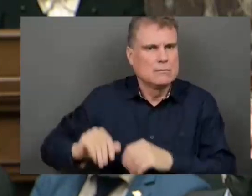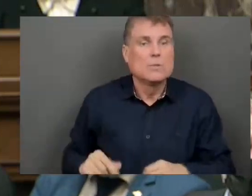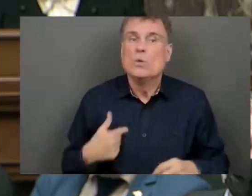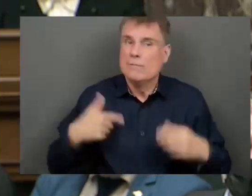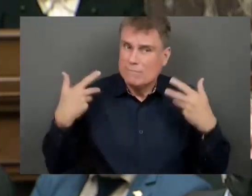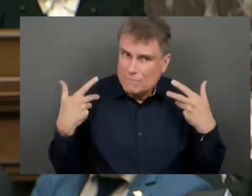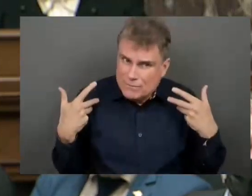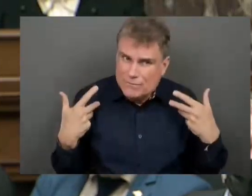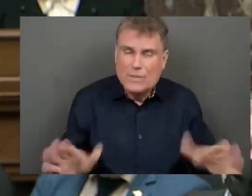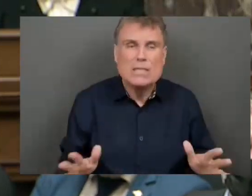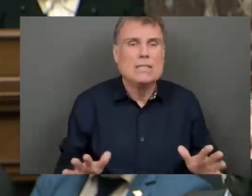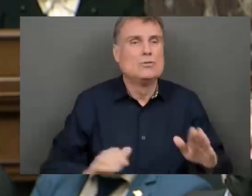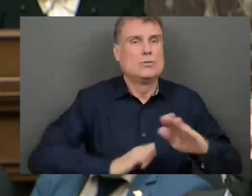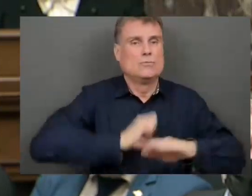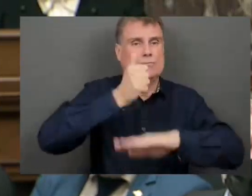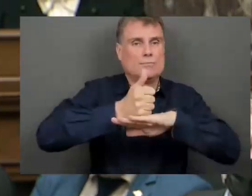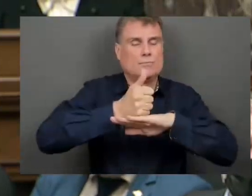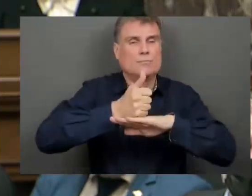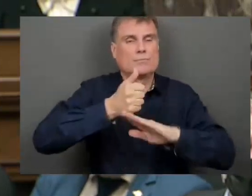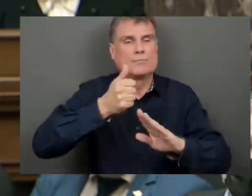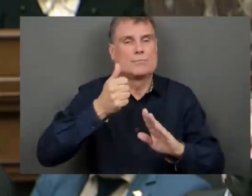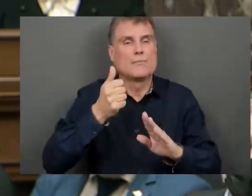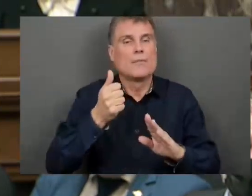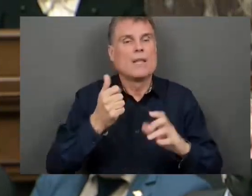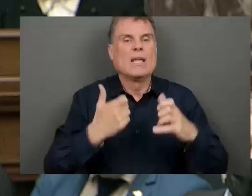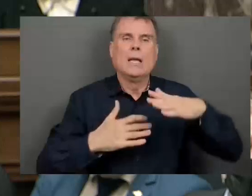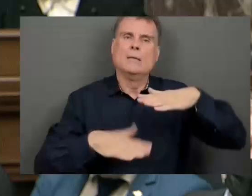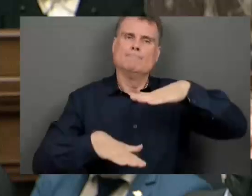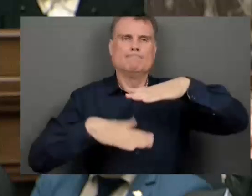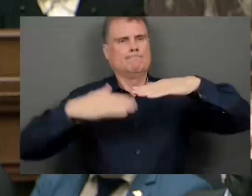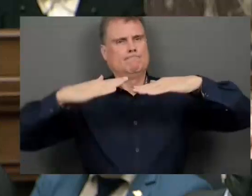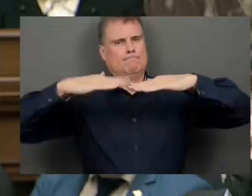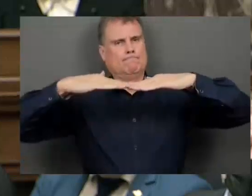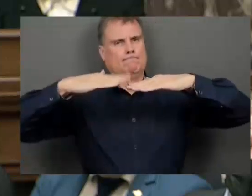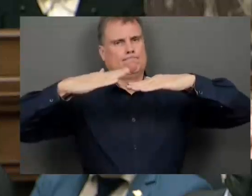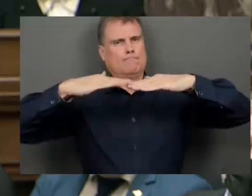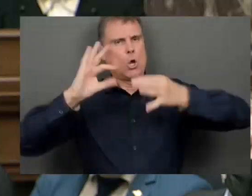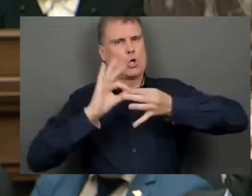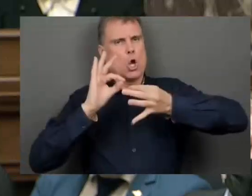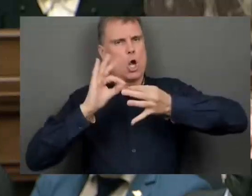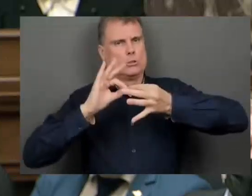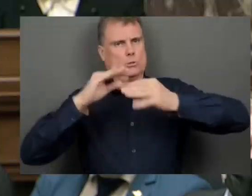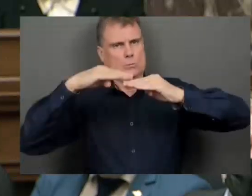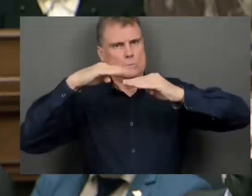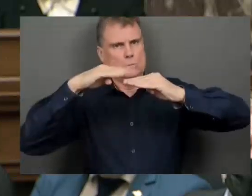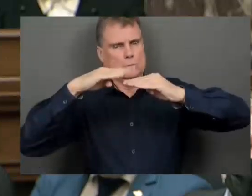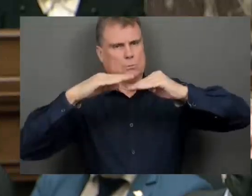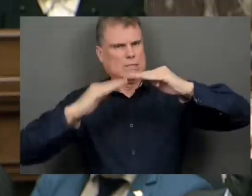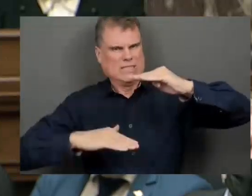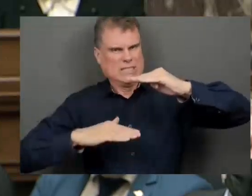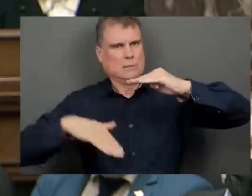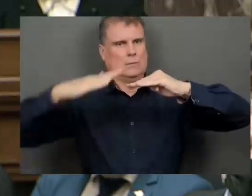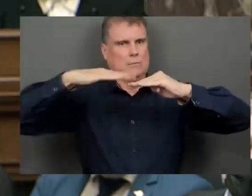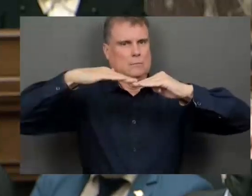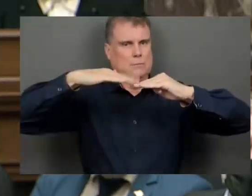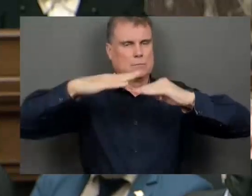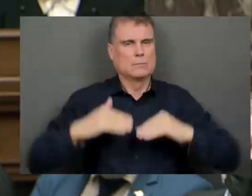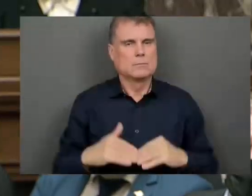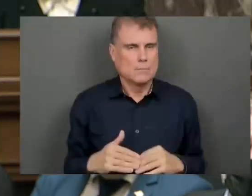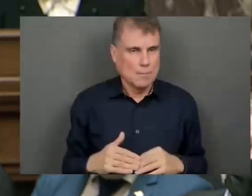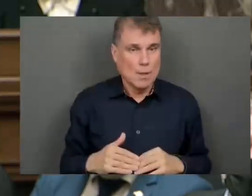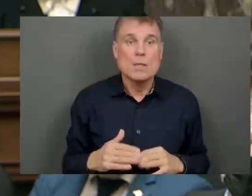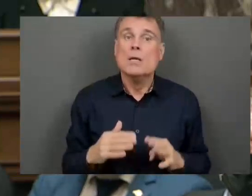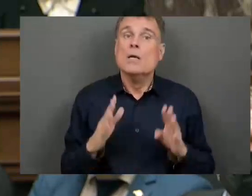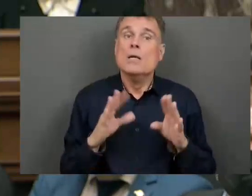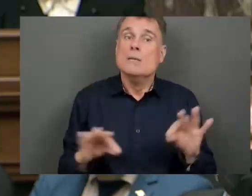already under this government for exactly that reason. And importantly, because although we've increased income assistance